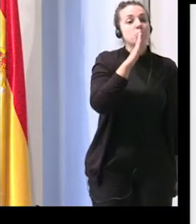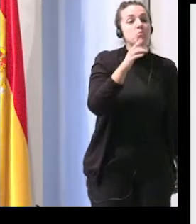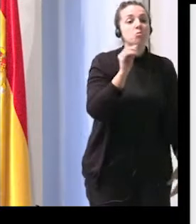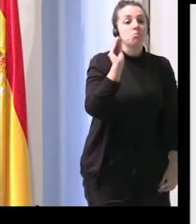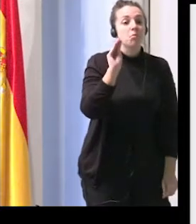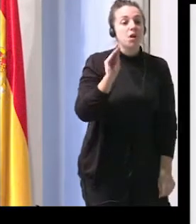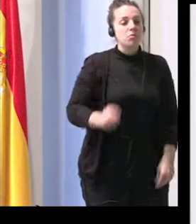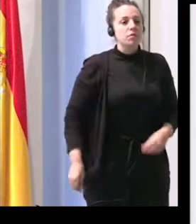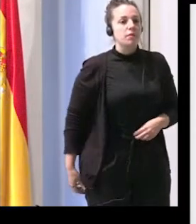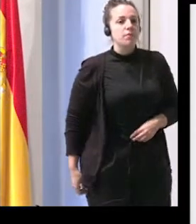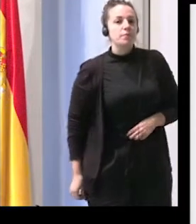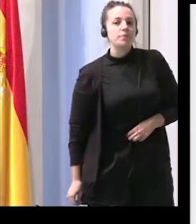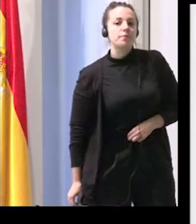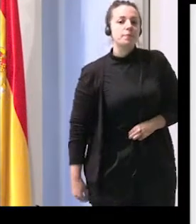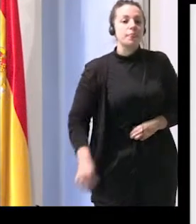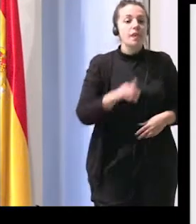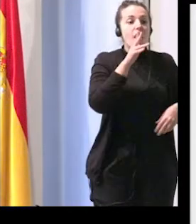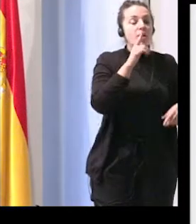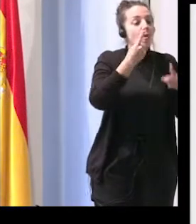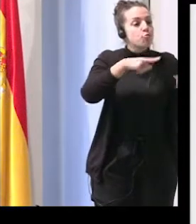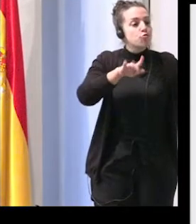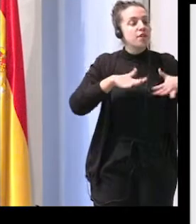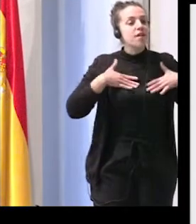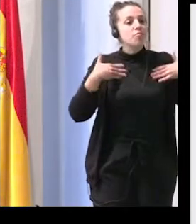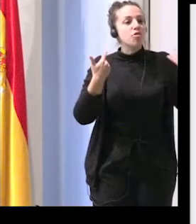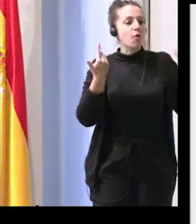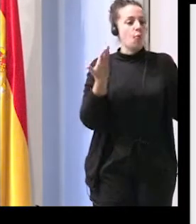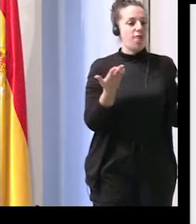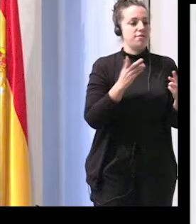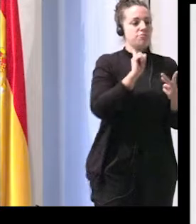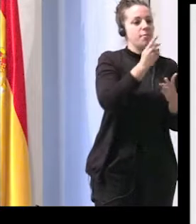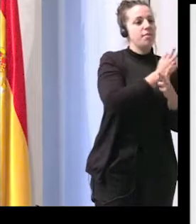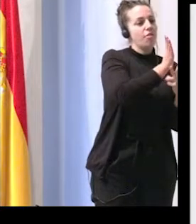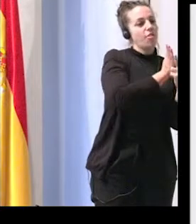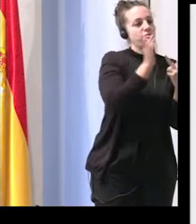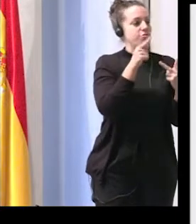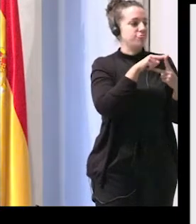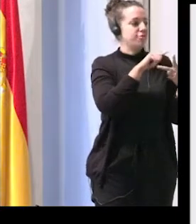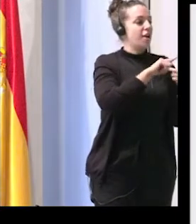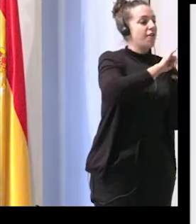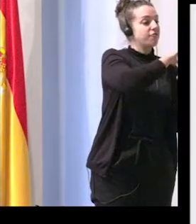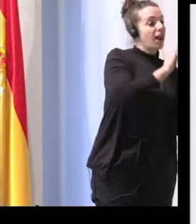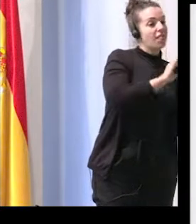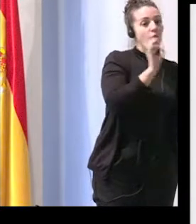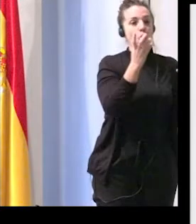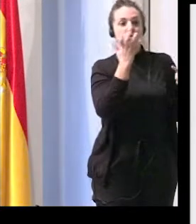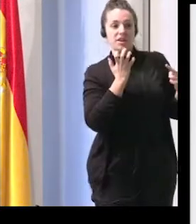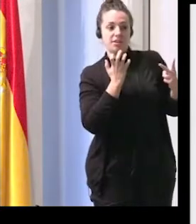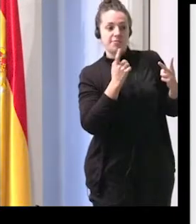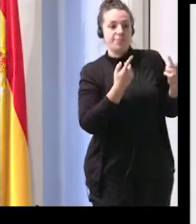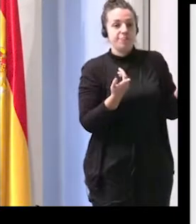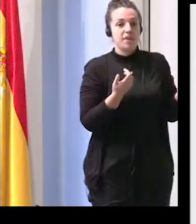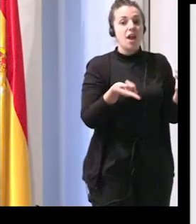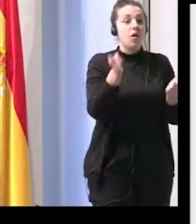emotion now in music. And you only have 2 choices. Is the music happy or is it sad? And again,